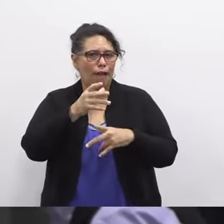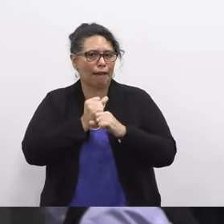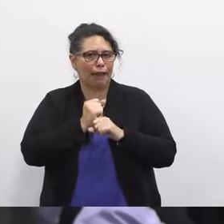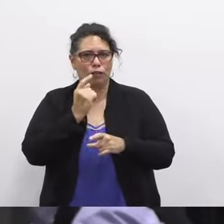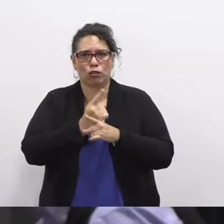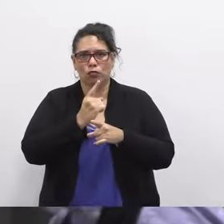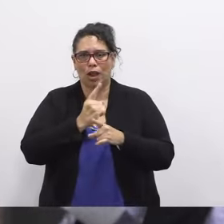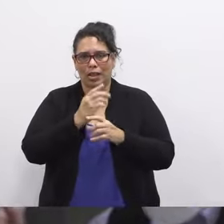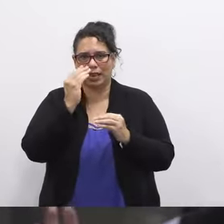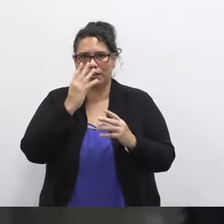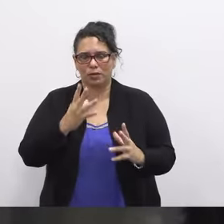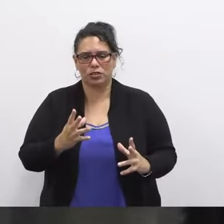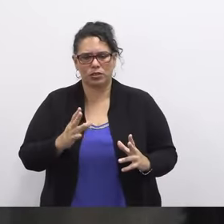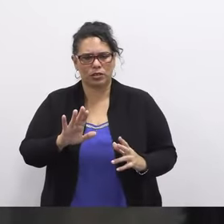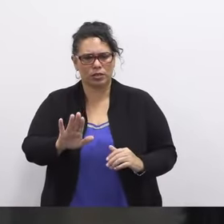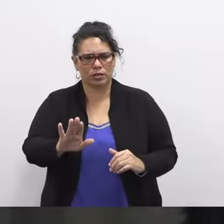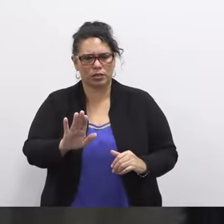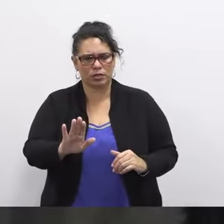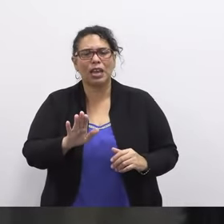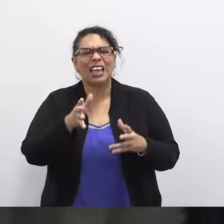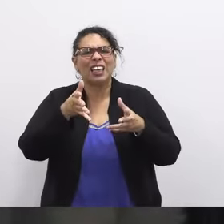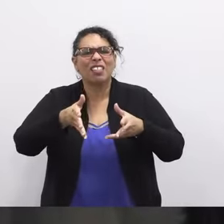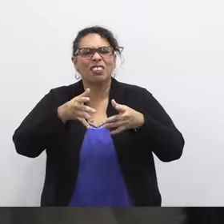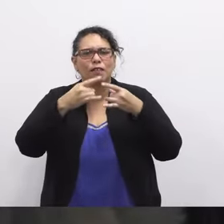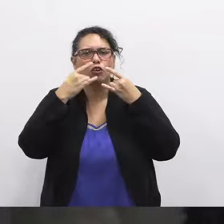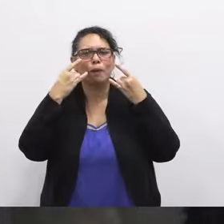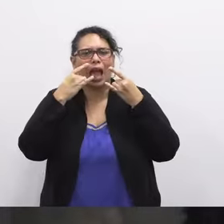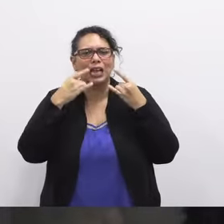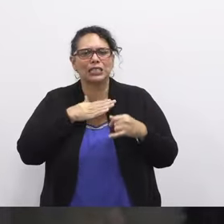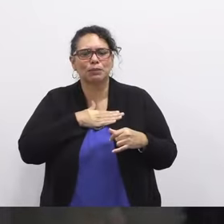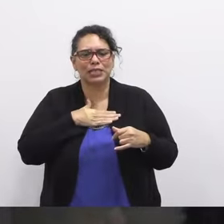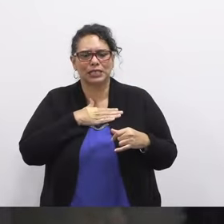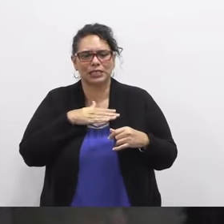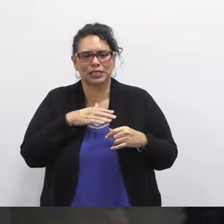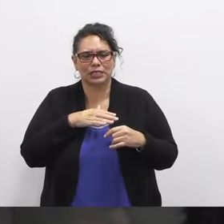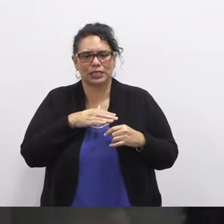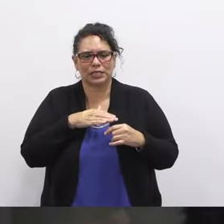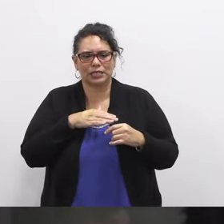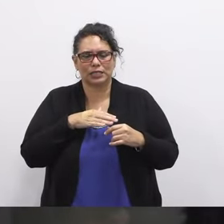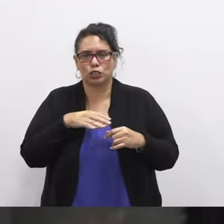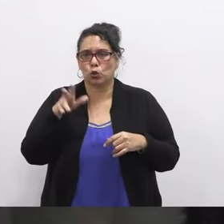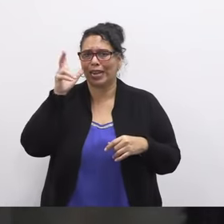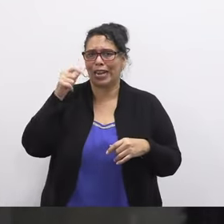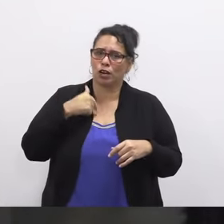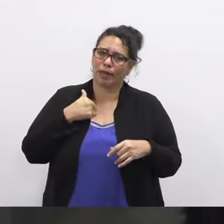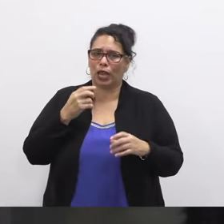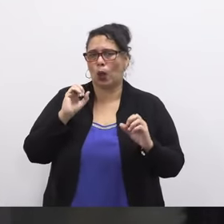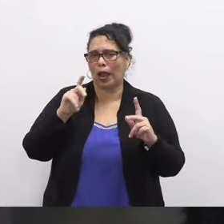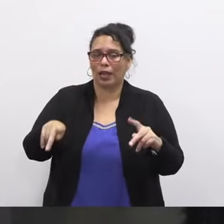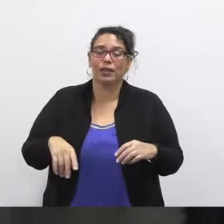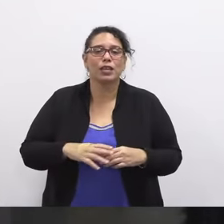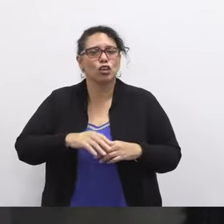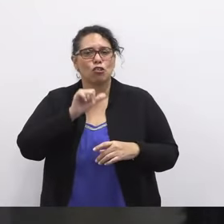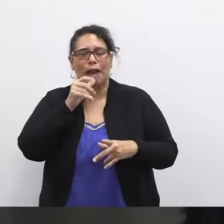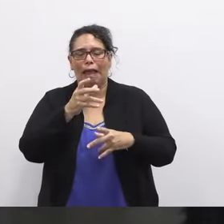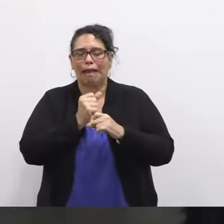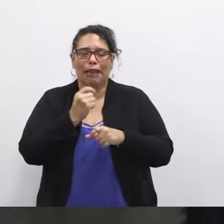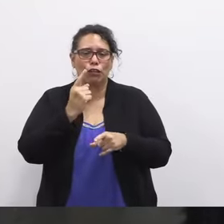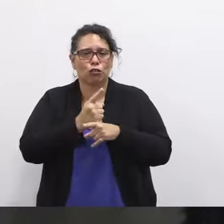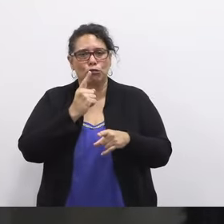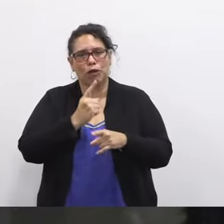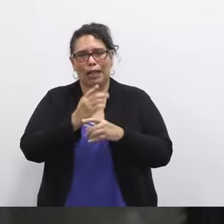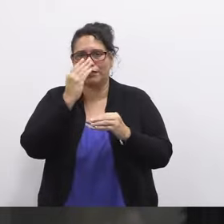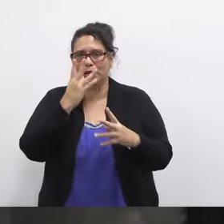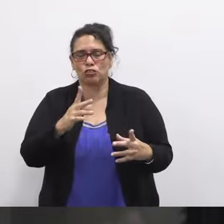facilities and the dangers to kids. Mr. Rice, could you leave your mask on, please? So you can hear me. There you go. Seems you're not getting the right information about the problems